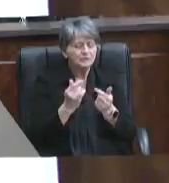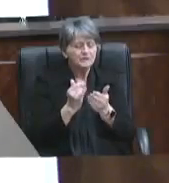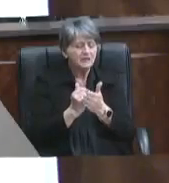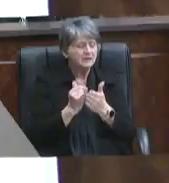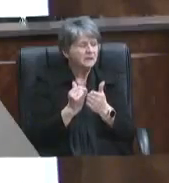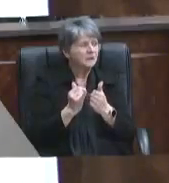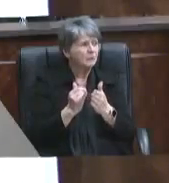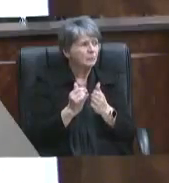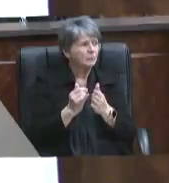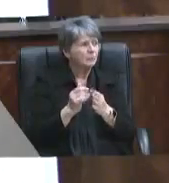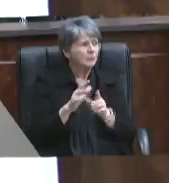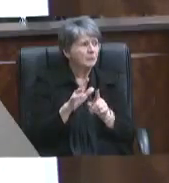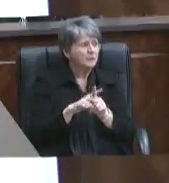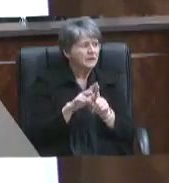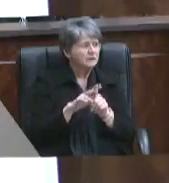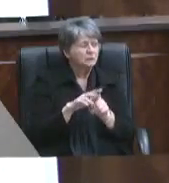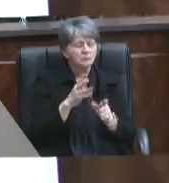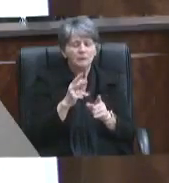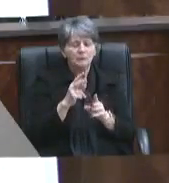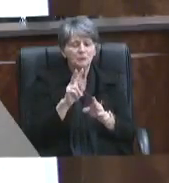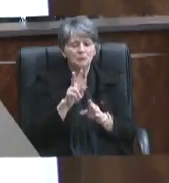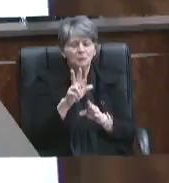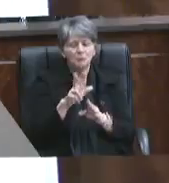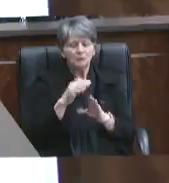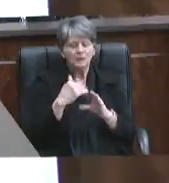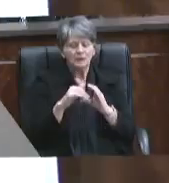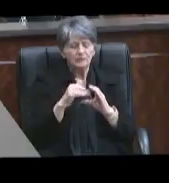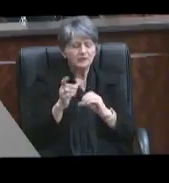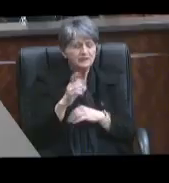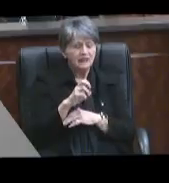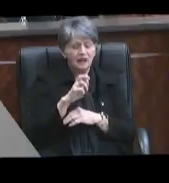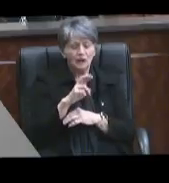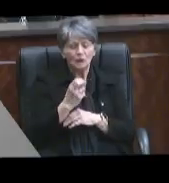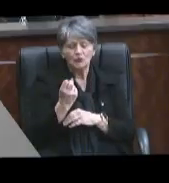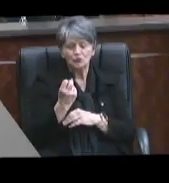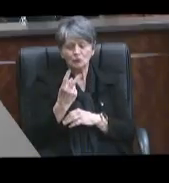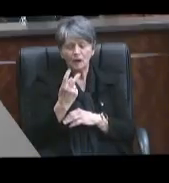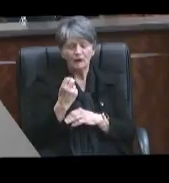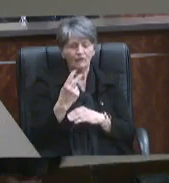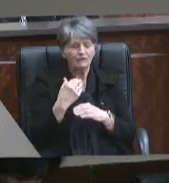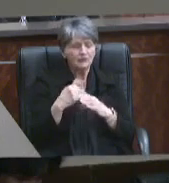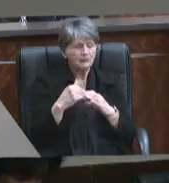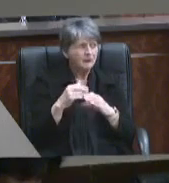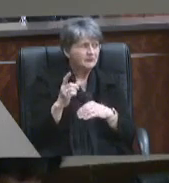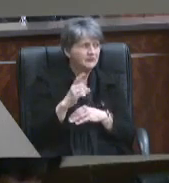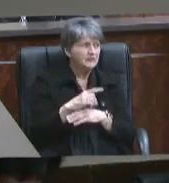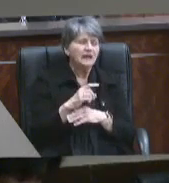get 2 or 3 emails a day, or they may get a dozen emails a day, transportation